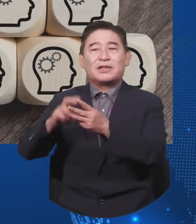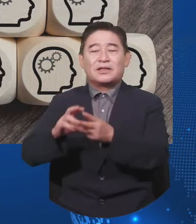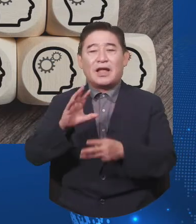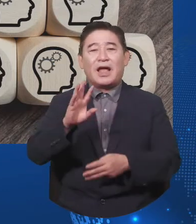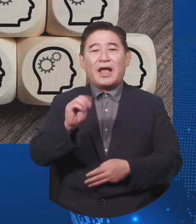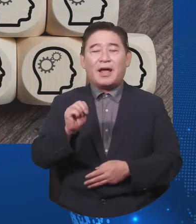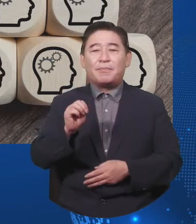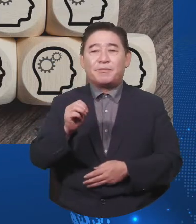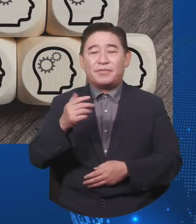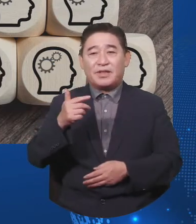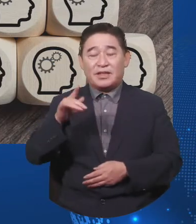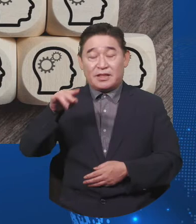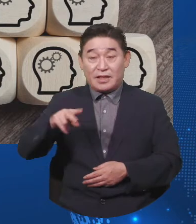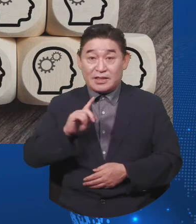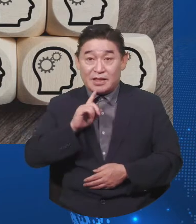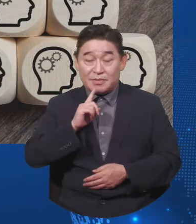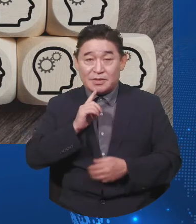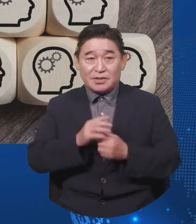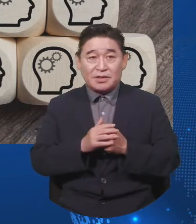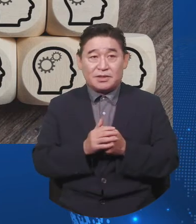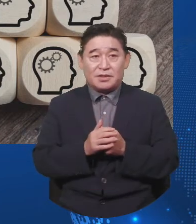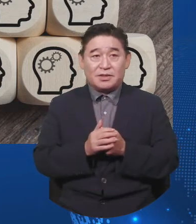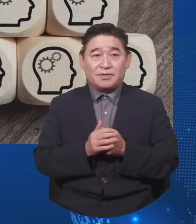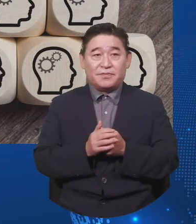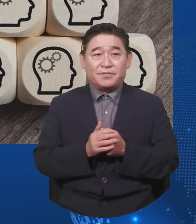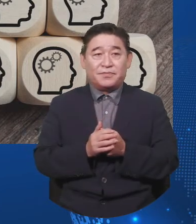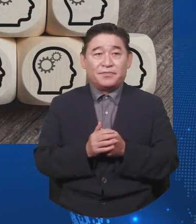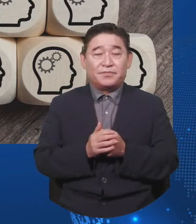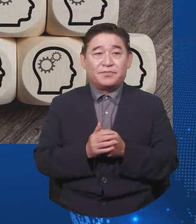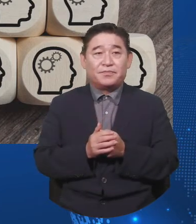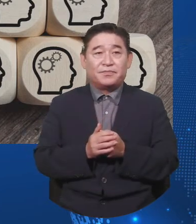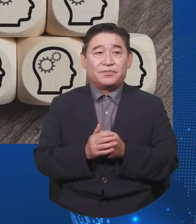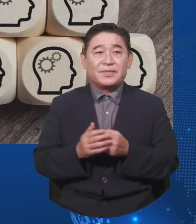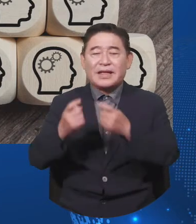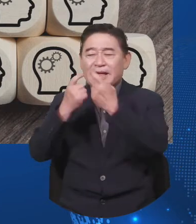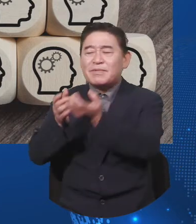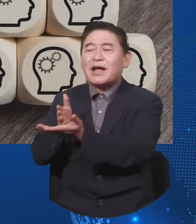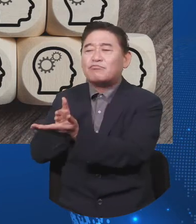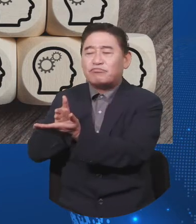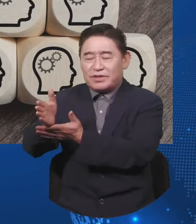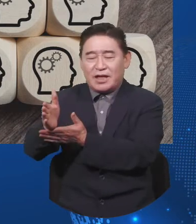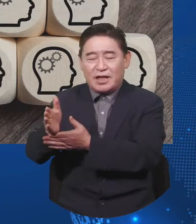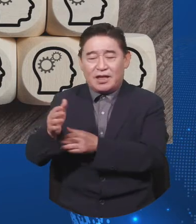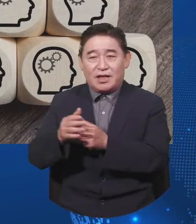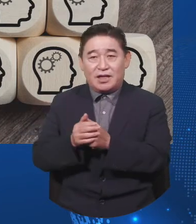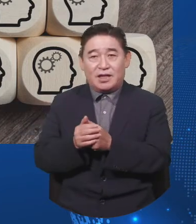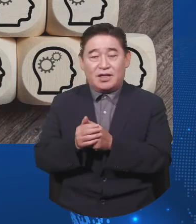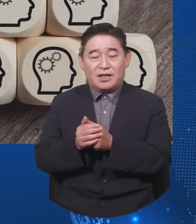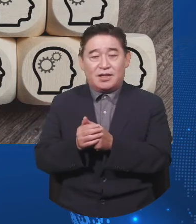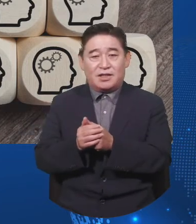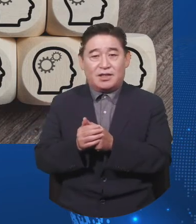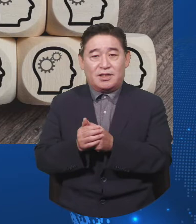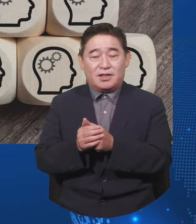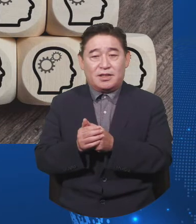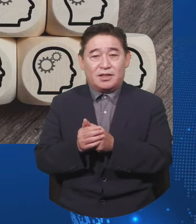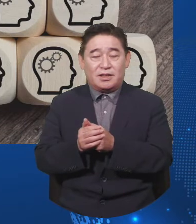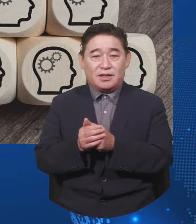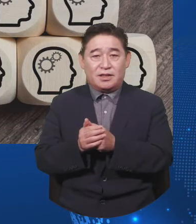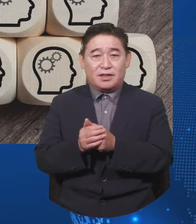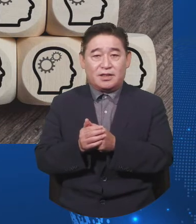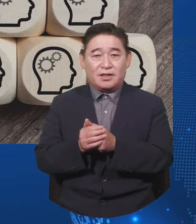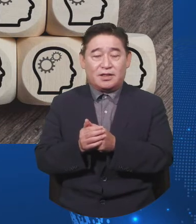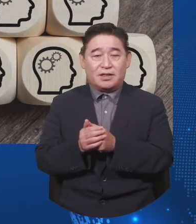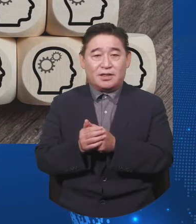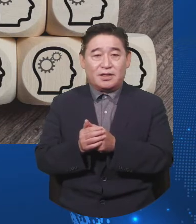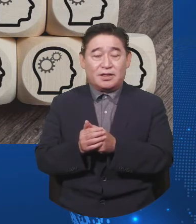exactly that, brings together the private sector, the multinational corporation, and OECD